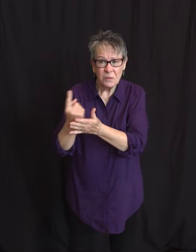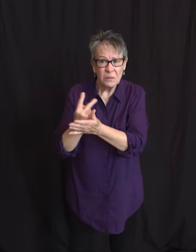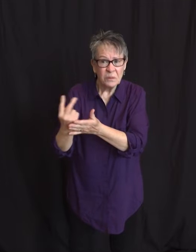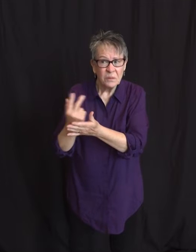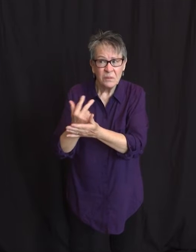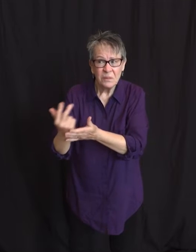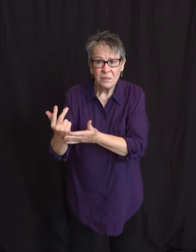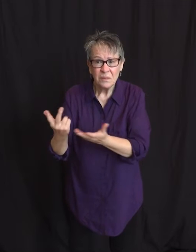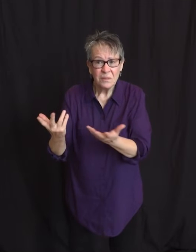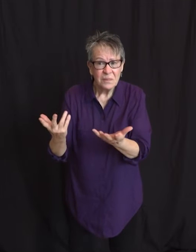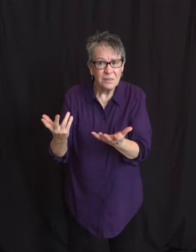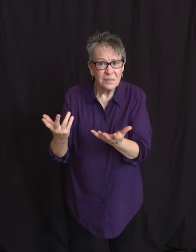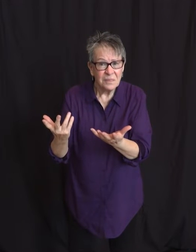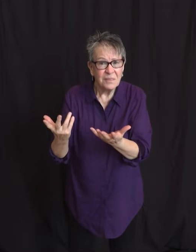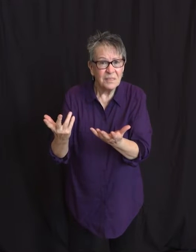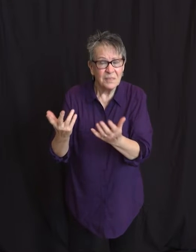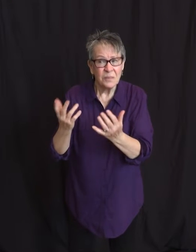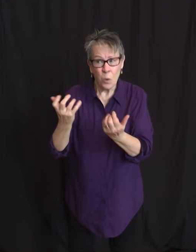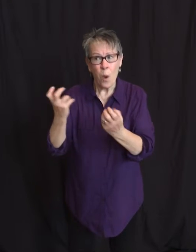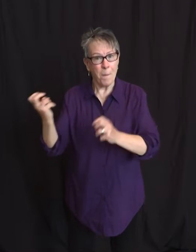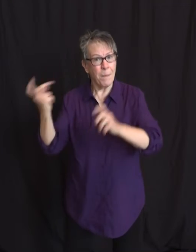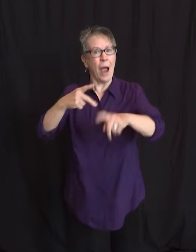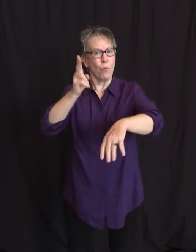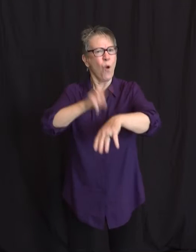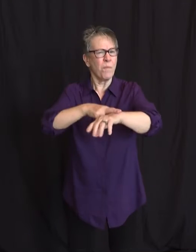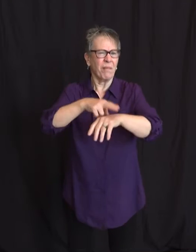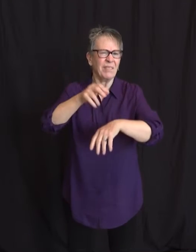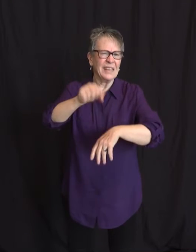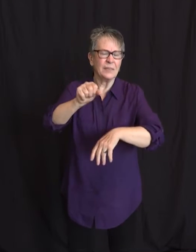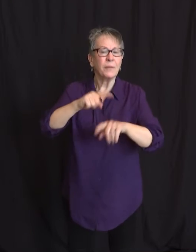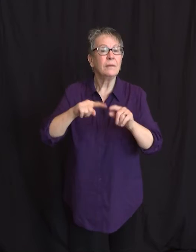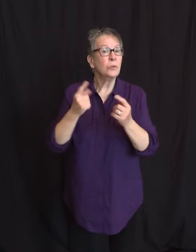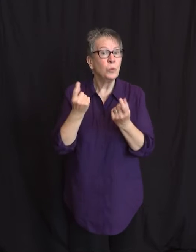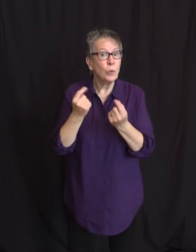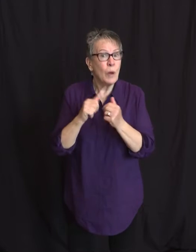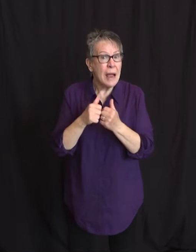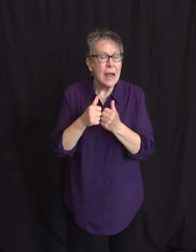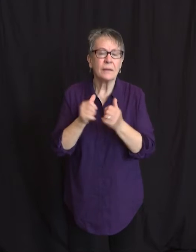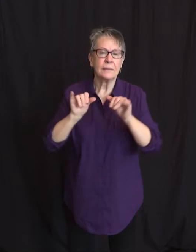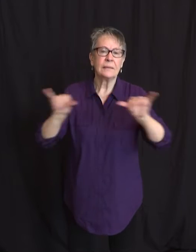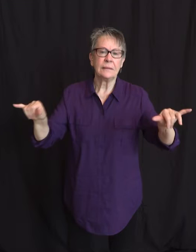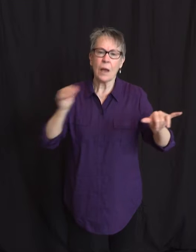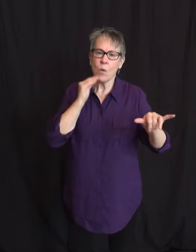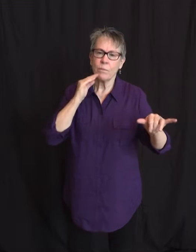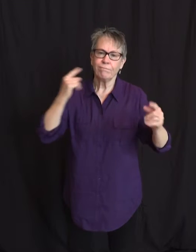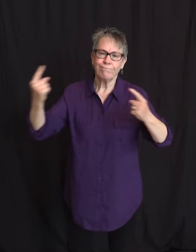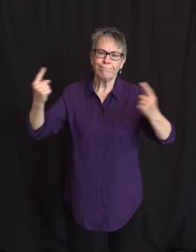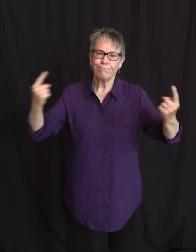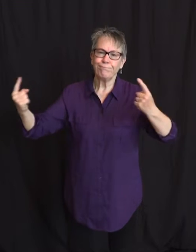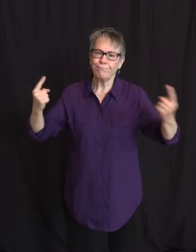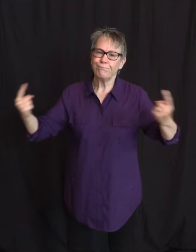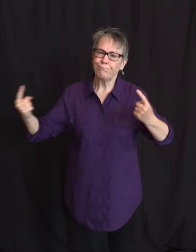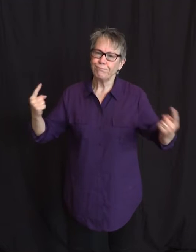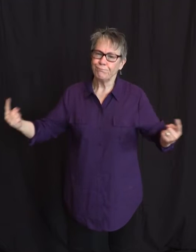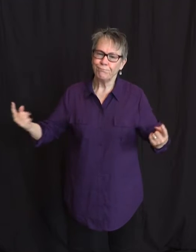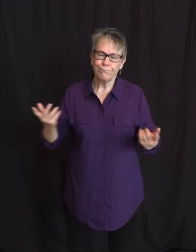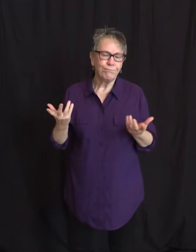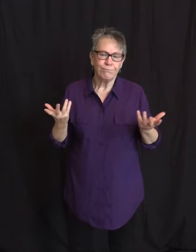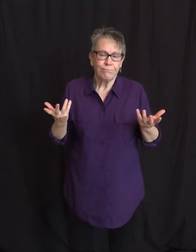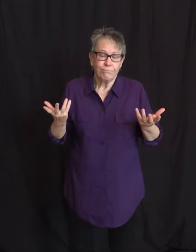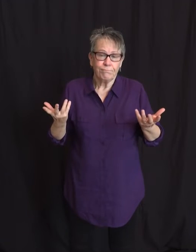now is to keep doing what you're doing. Stay at home, stay away from each other. That is job number one, and the extent to which